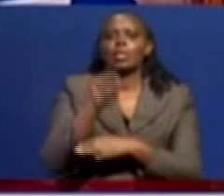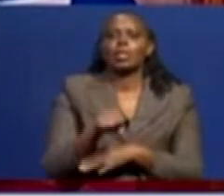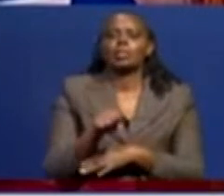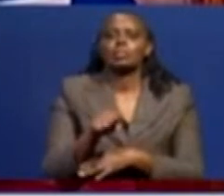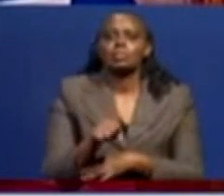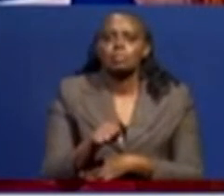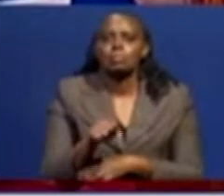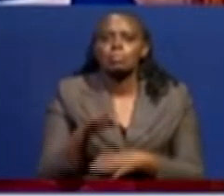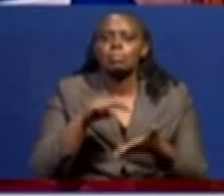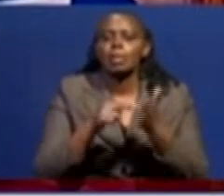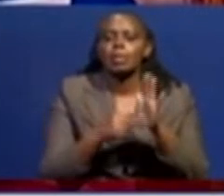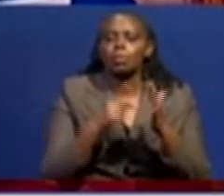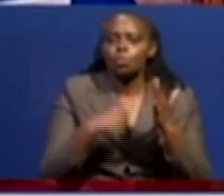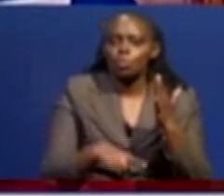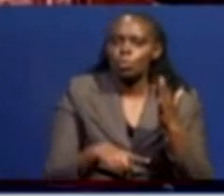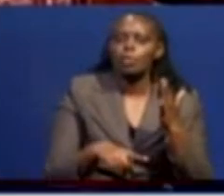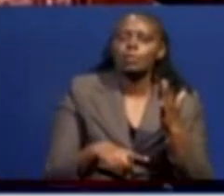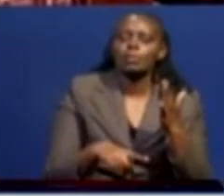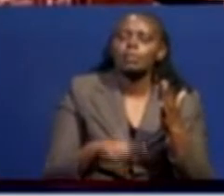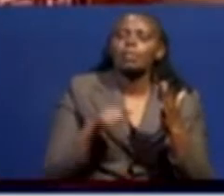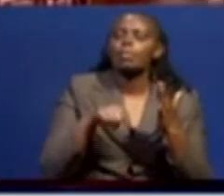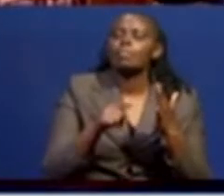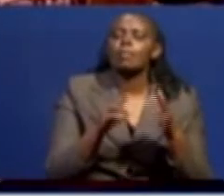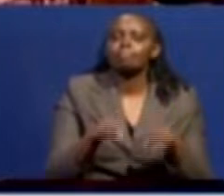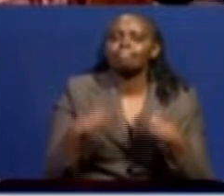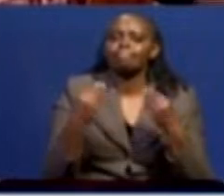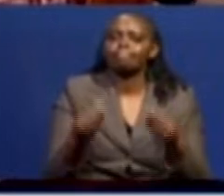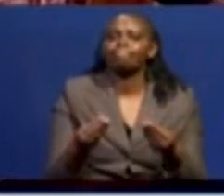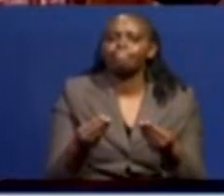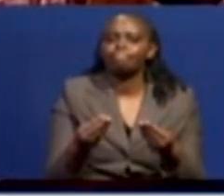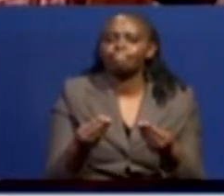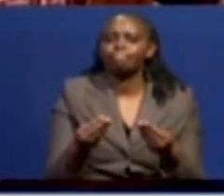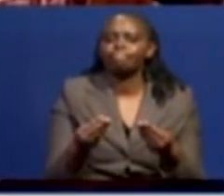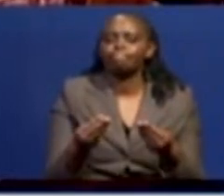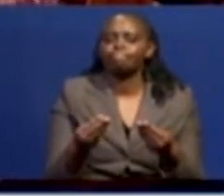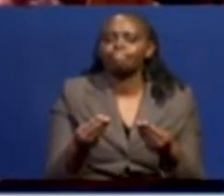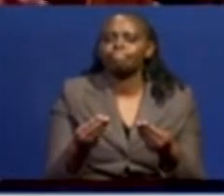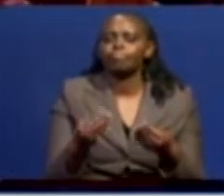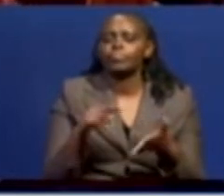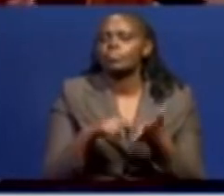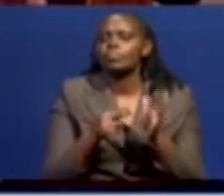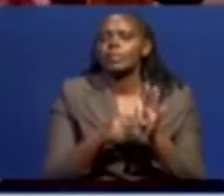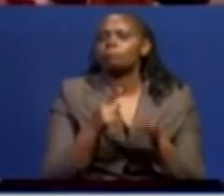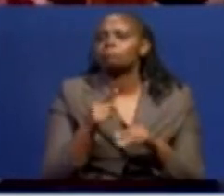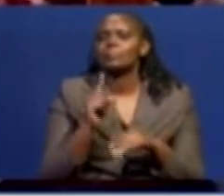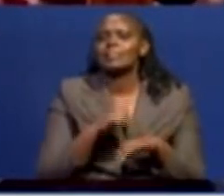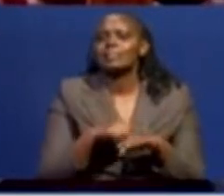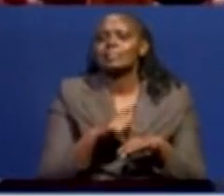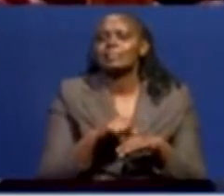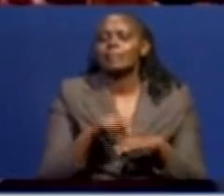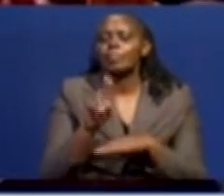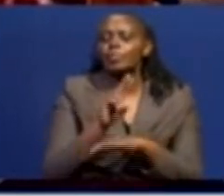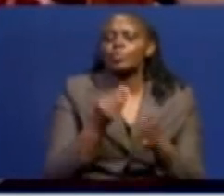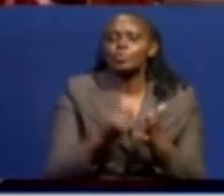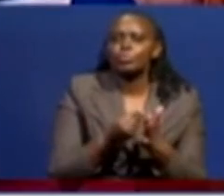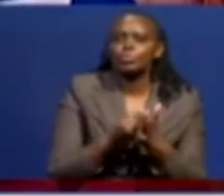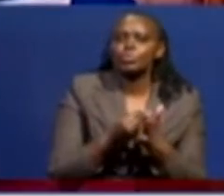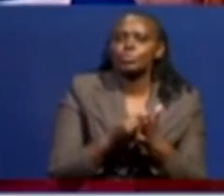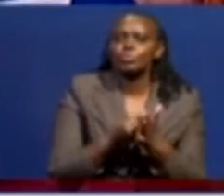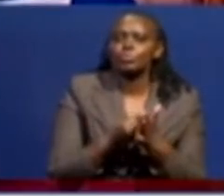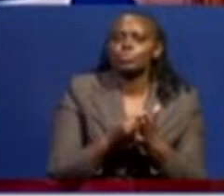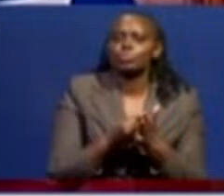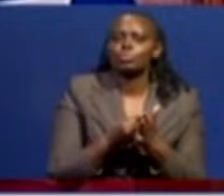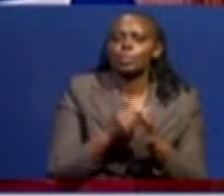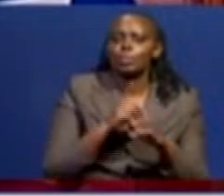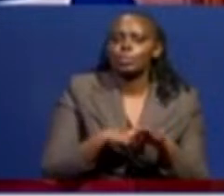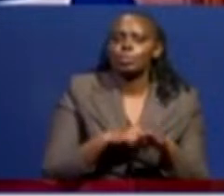status? Yes. What does that mean? It means they were submitted. Yes. Yes. So during the expenditure